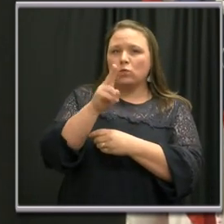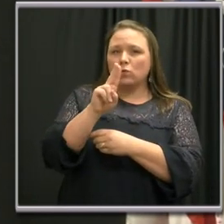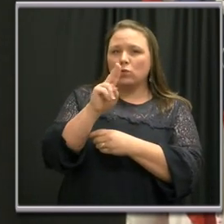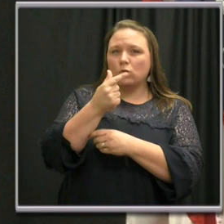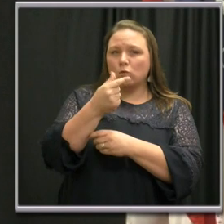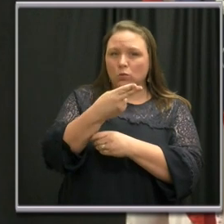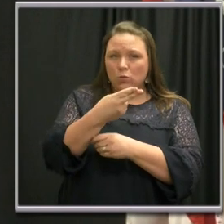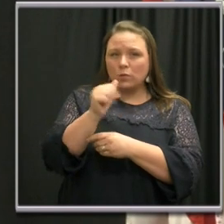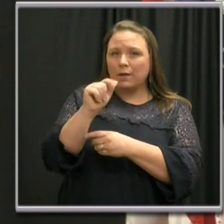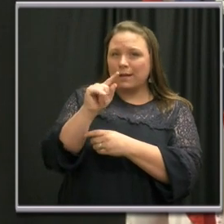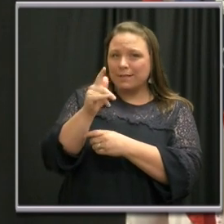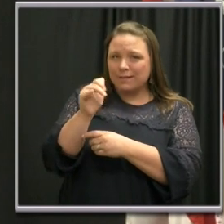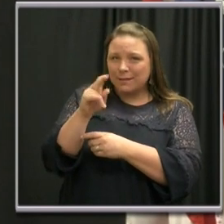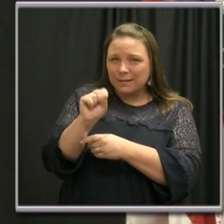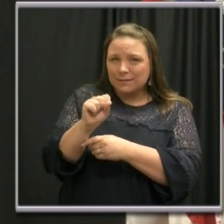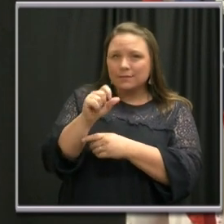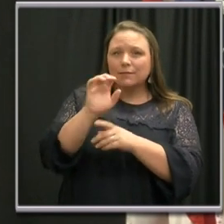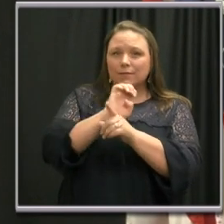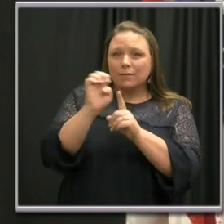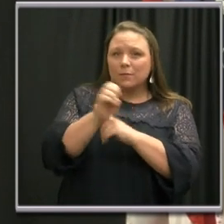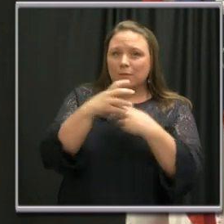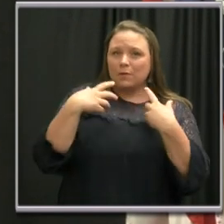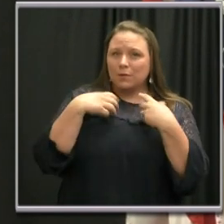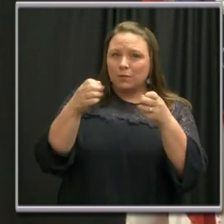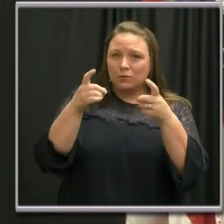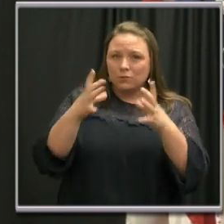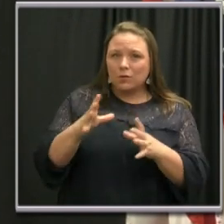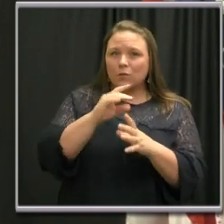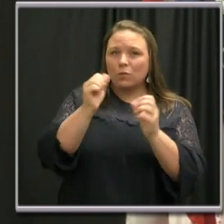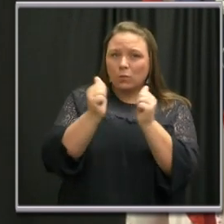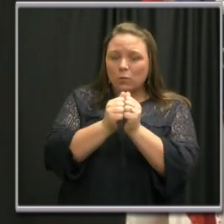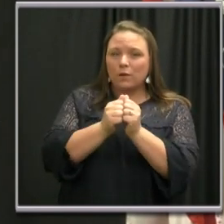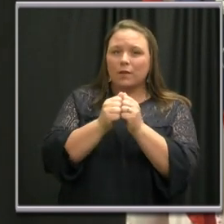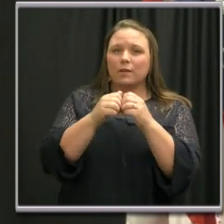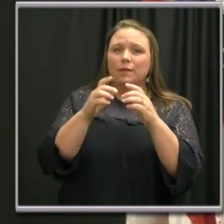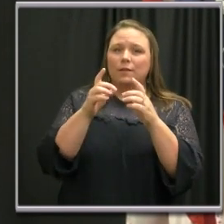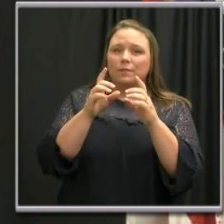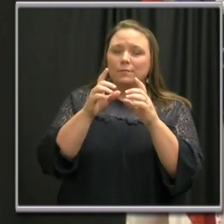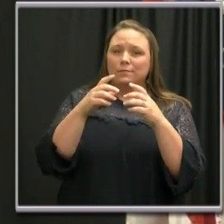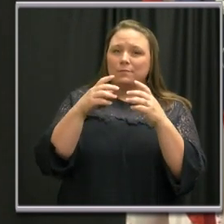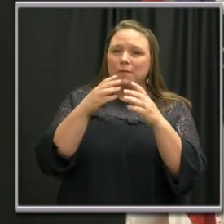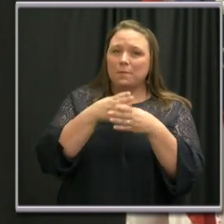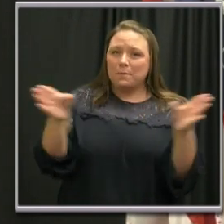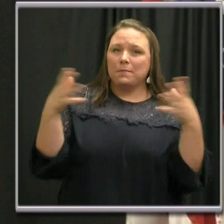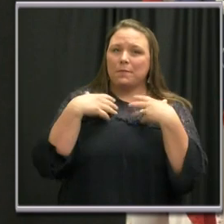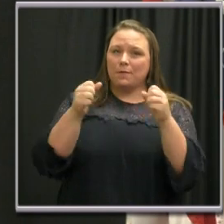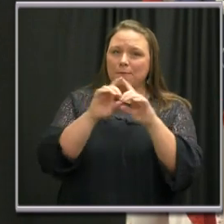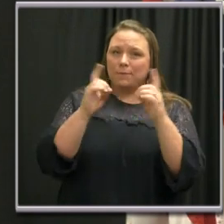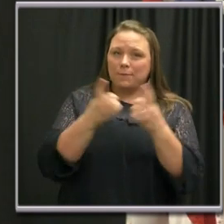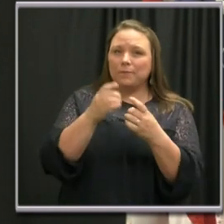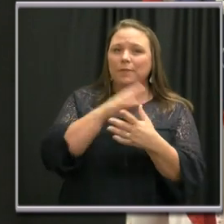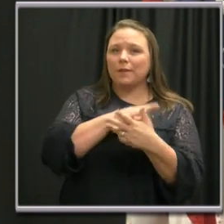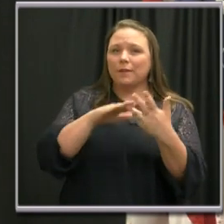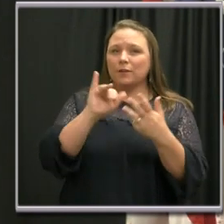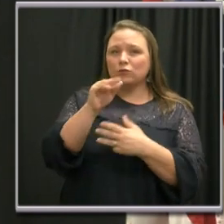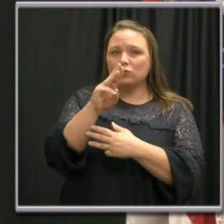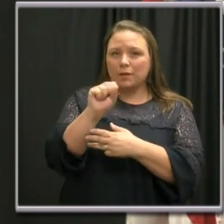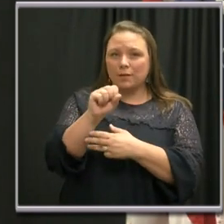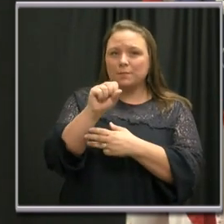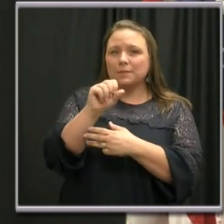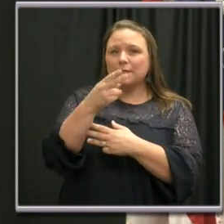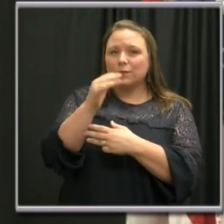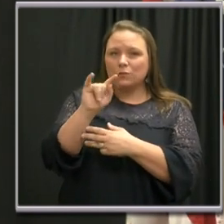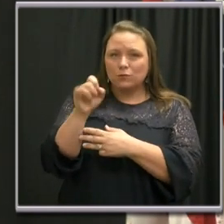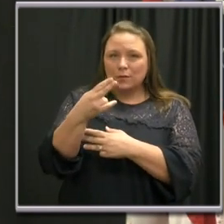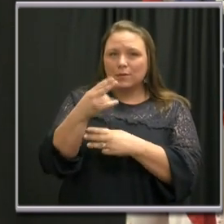Environmental Health Bureau Director with the Metro Public Health Department, and Dr. Hildreth, President and CEO of Meharry